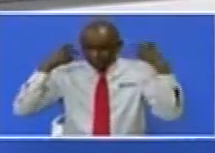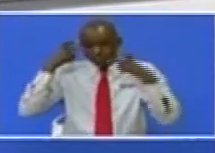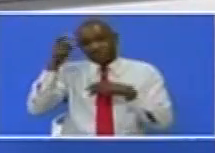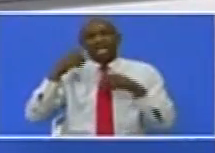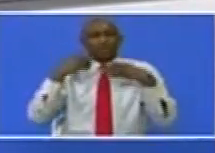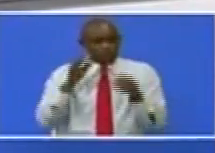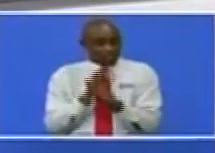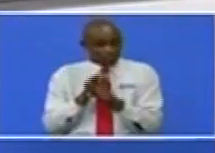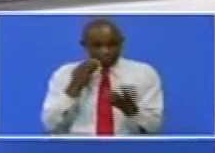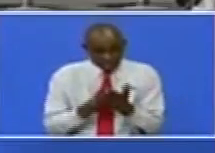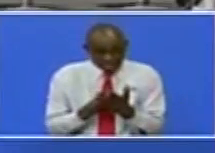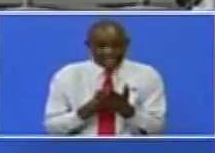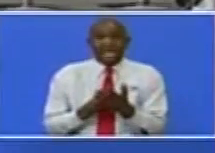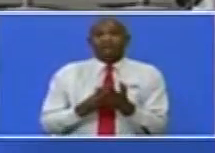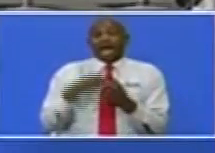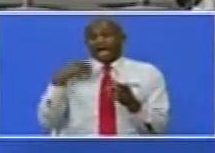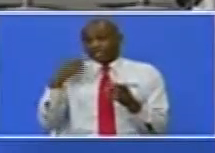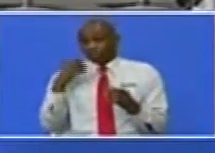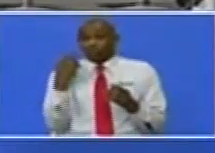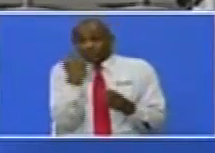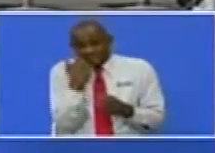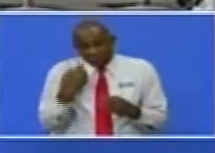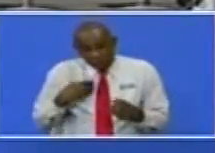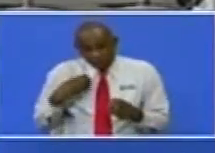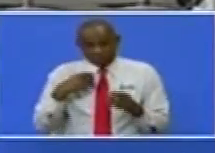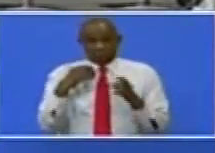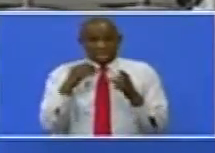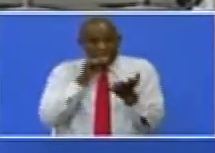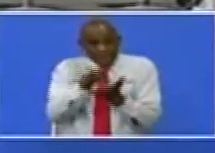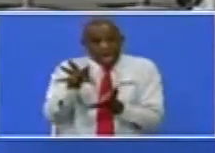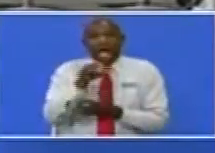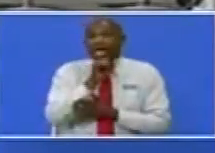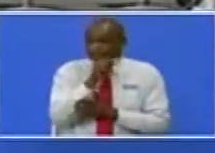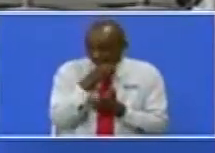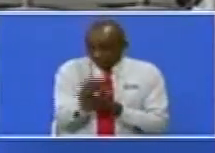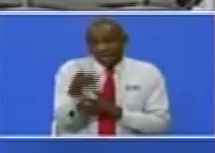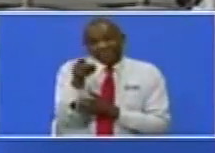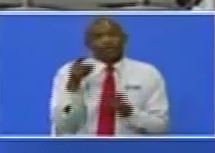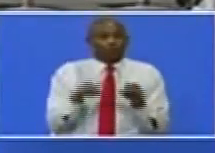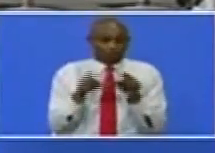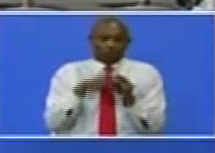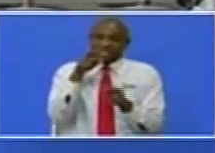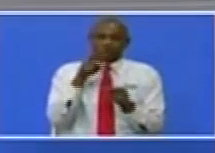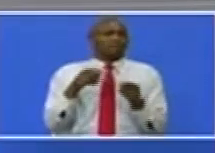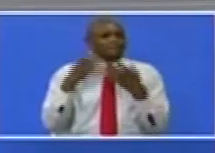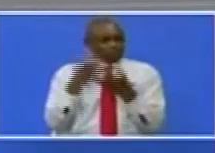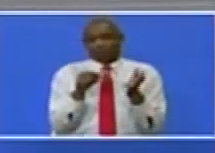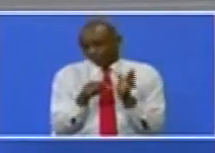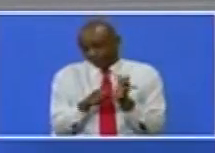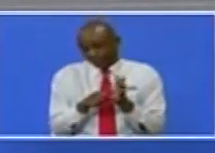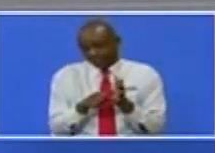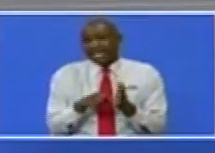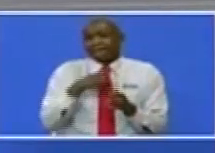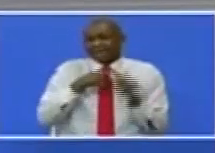the Ebola outbreak in West Africa, and rising dates due to new plane purchases and competition from Gulf carriers. However,